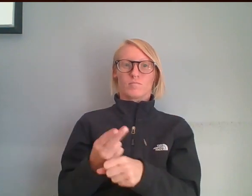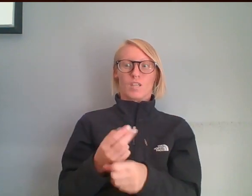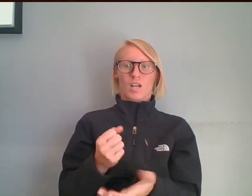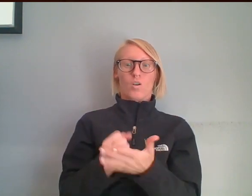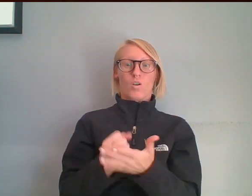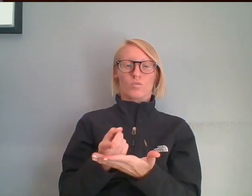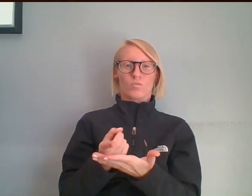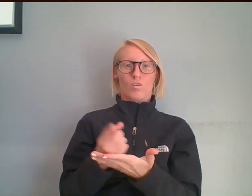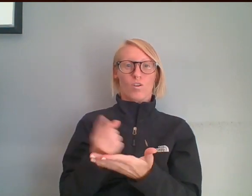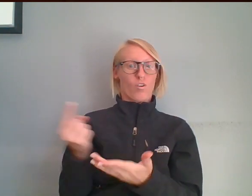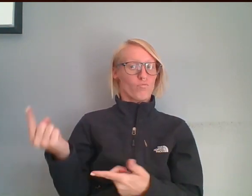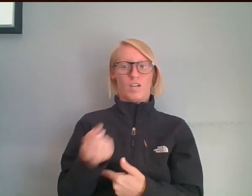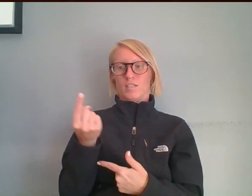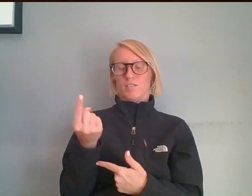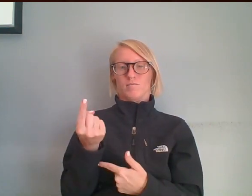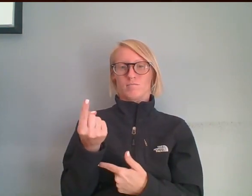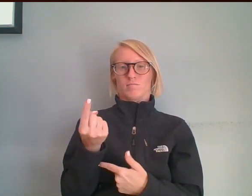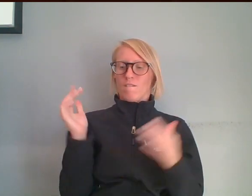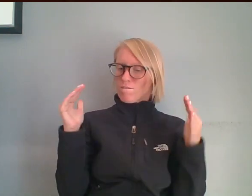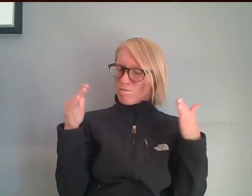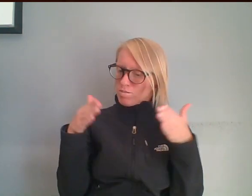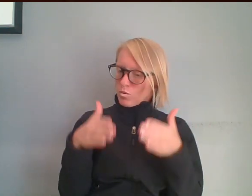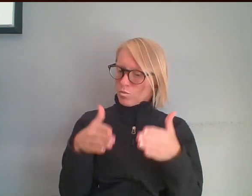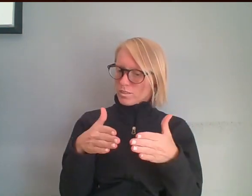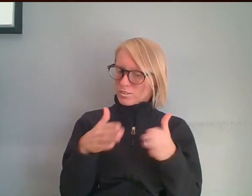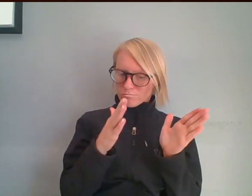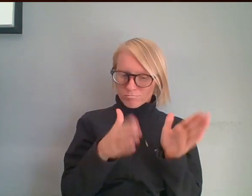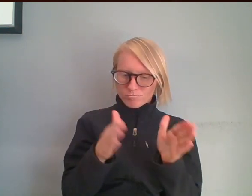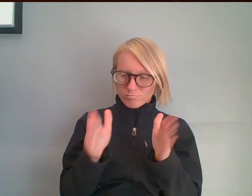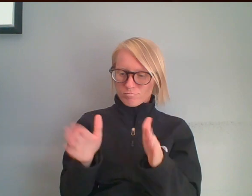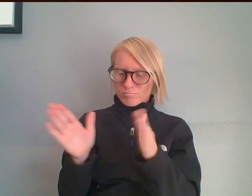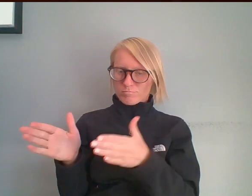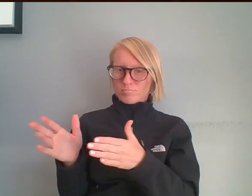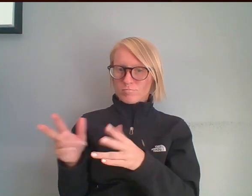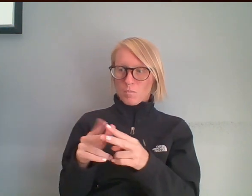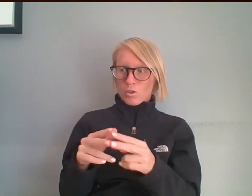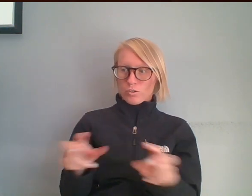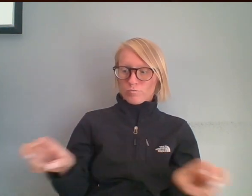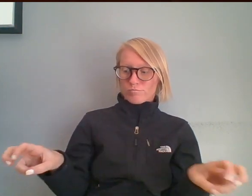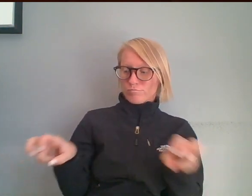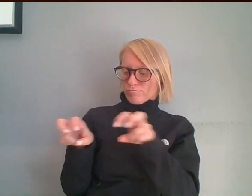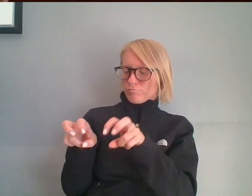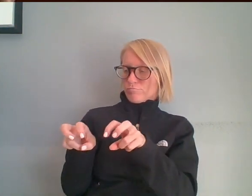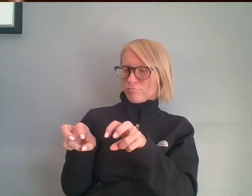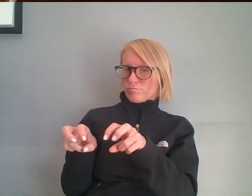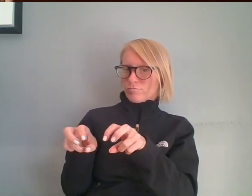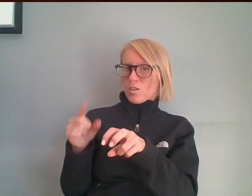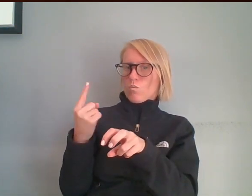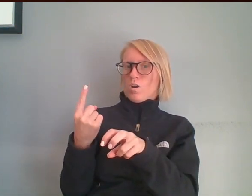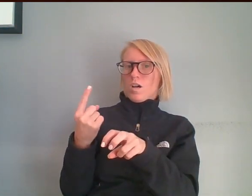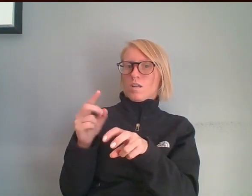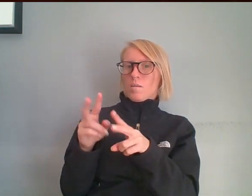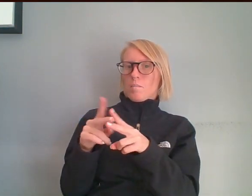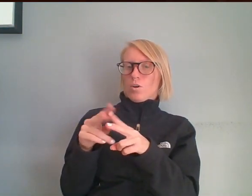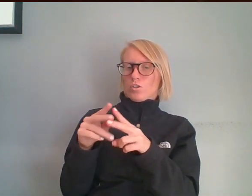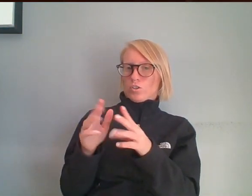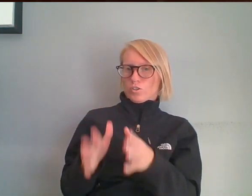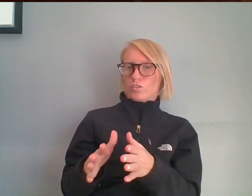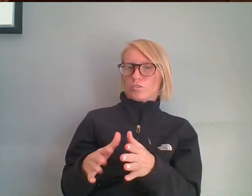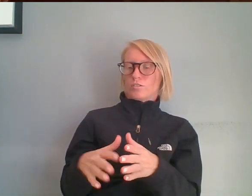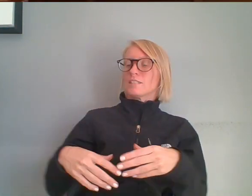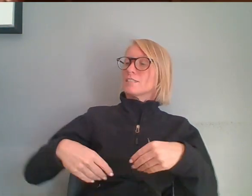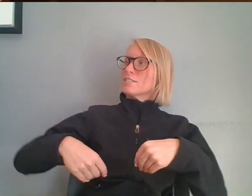you? It helps you focus. Get with your partner. And we're only going to have one partner sell to the other